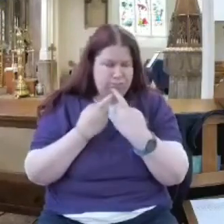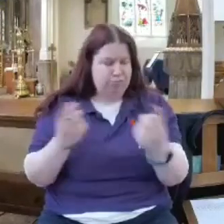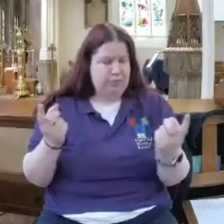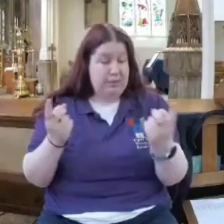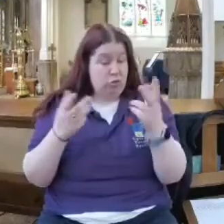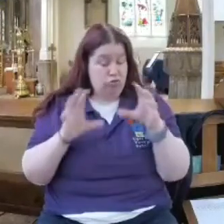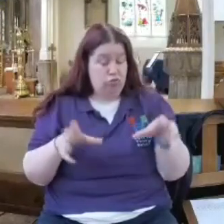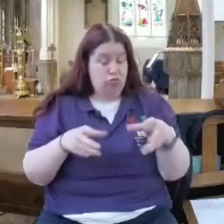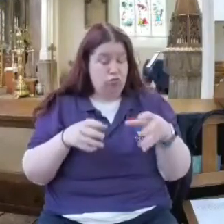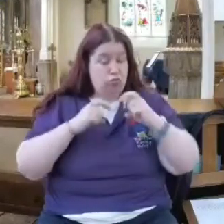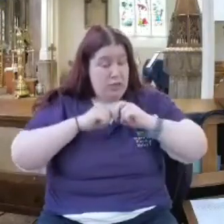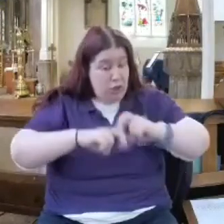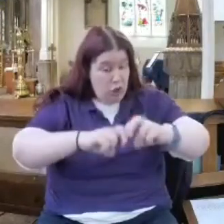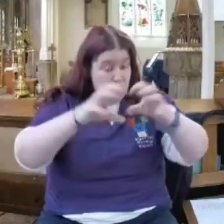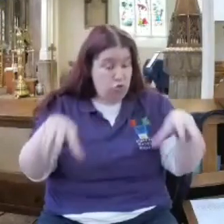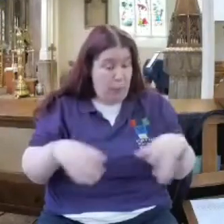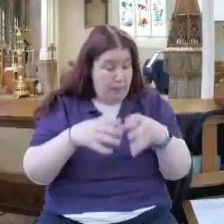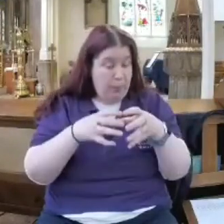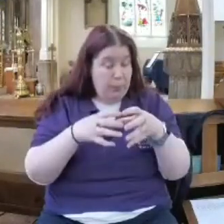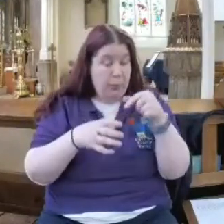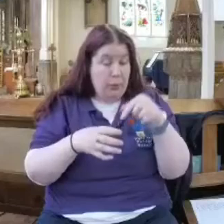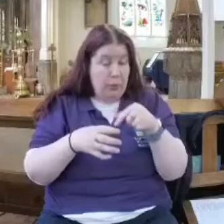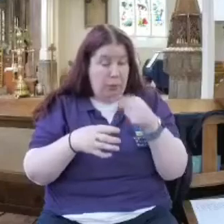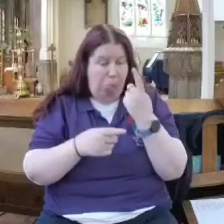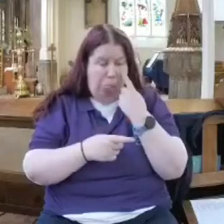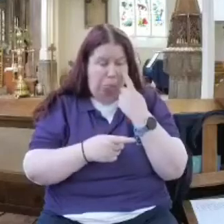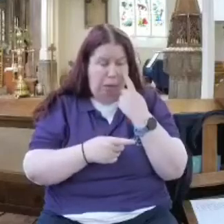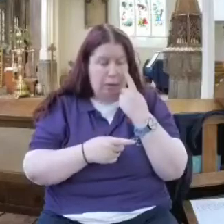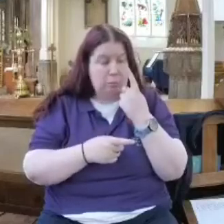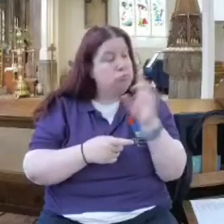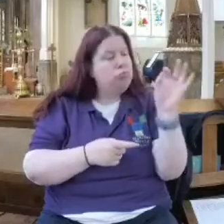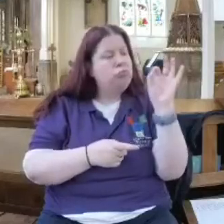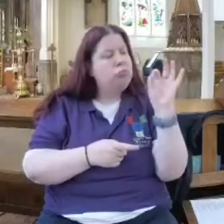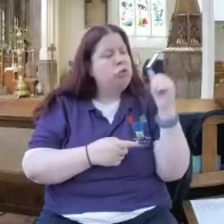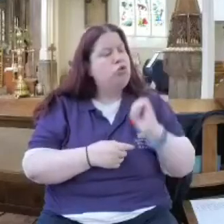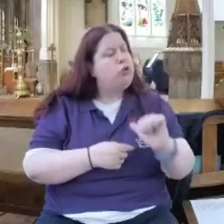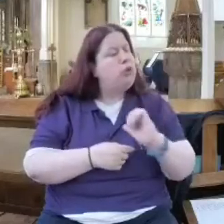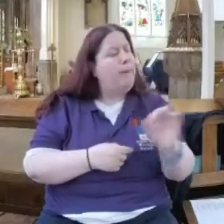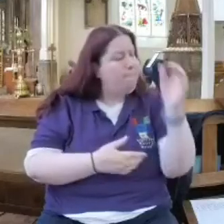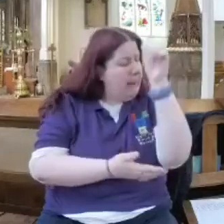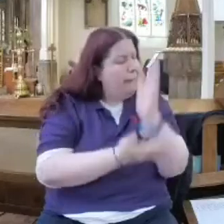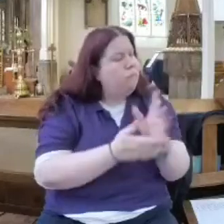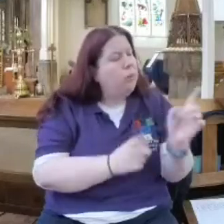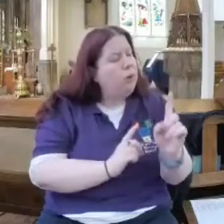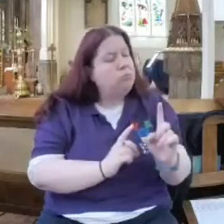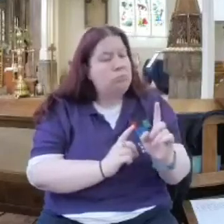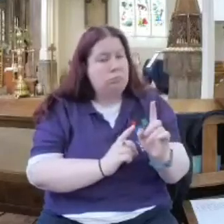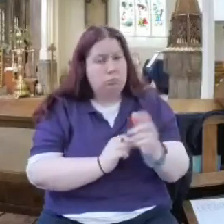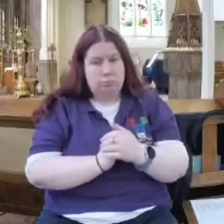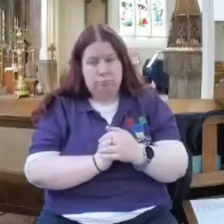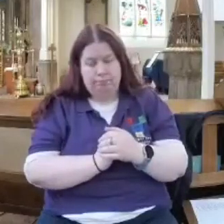research group known as Pew Research that surveys what Christians believe, indeed all people